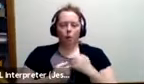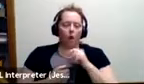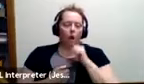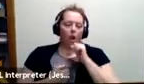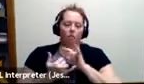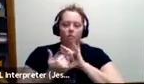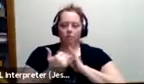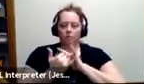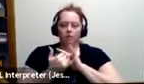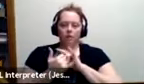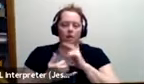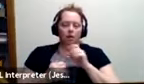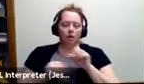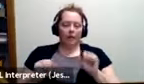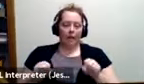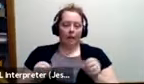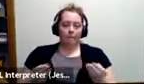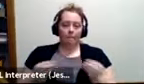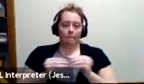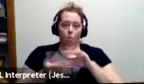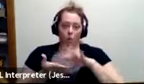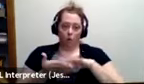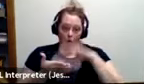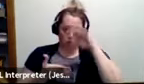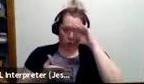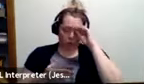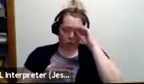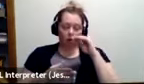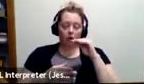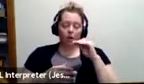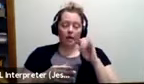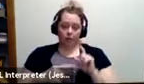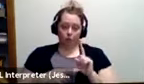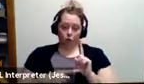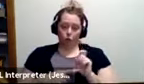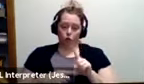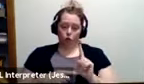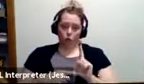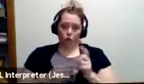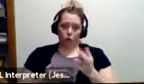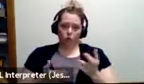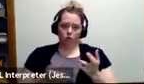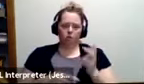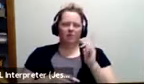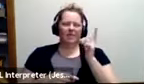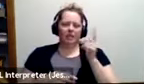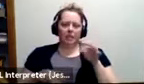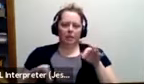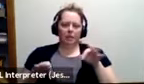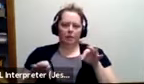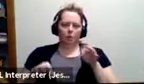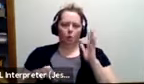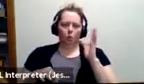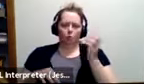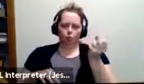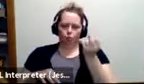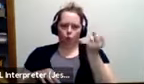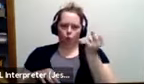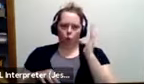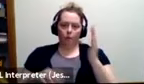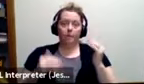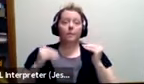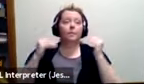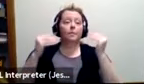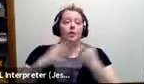learn? We can definitely get to that after this presentation. So we're going to jump into some gender myths.